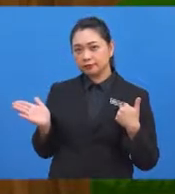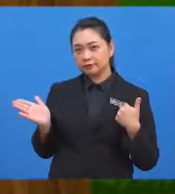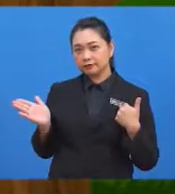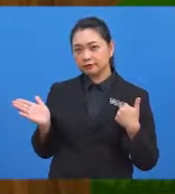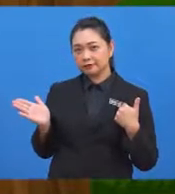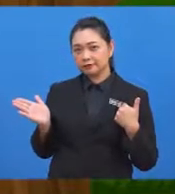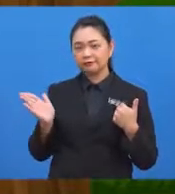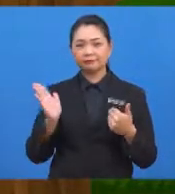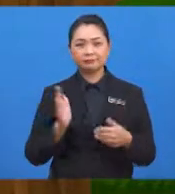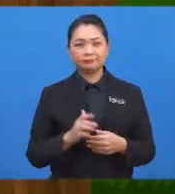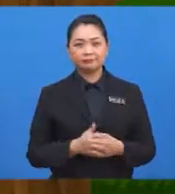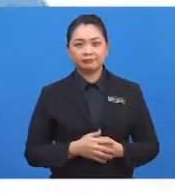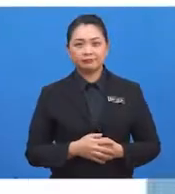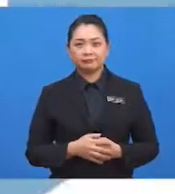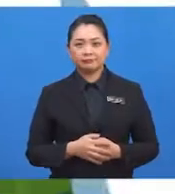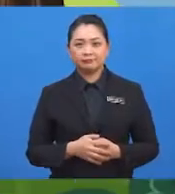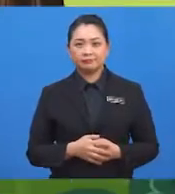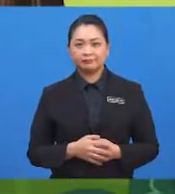Yeah, let's do that.